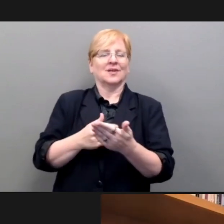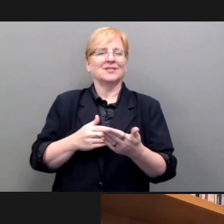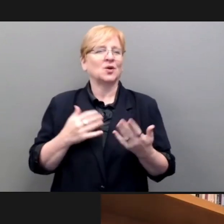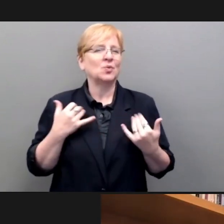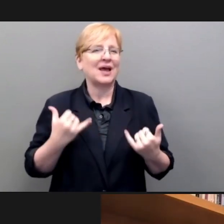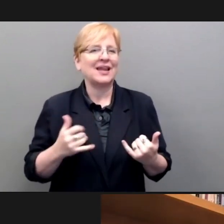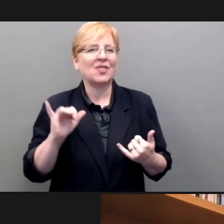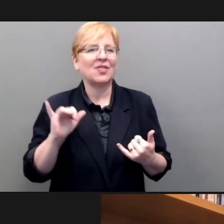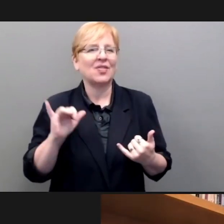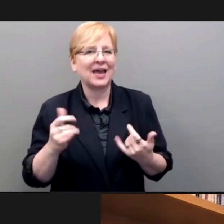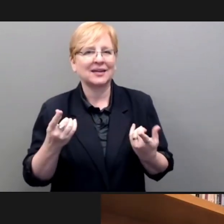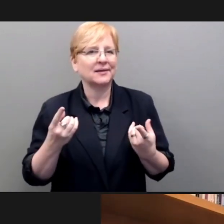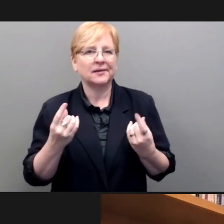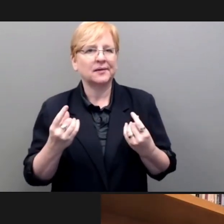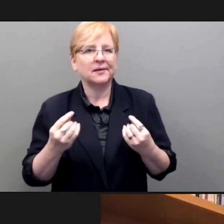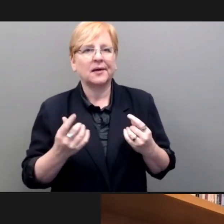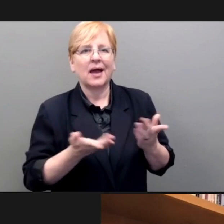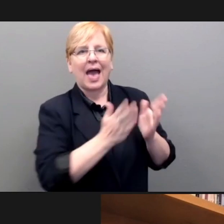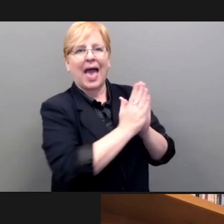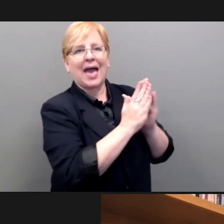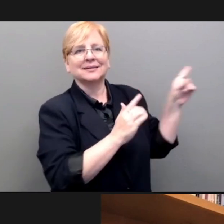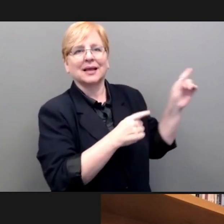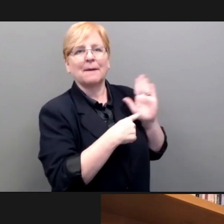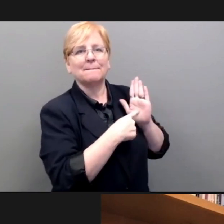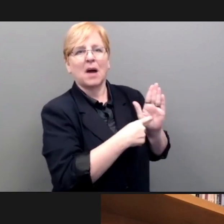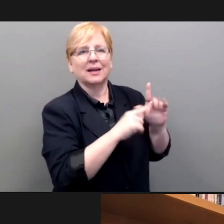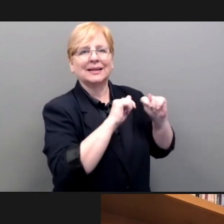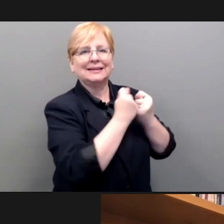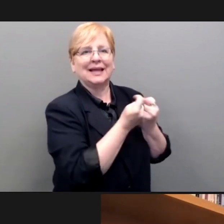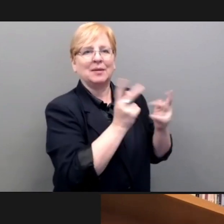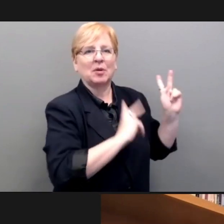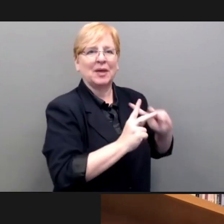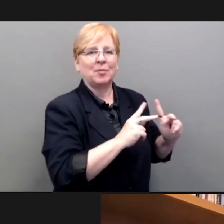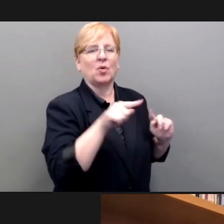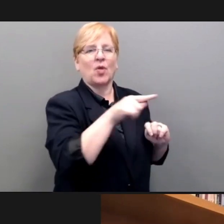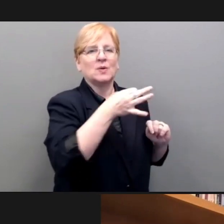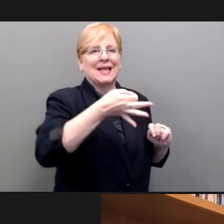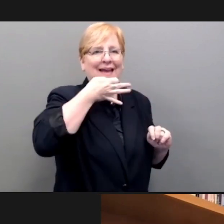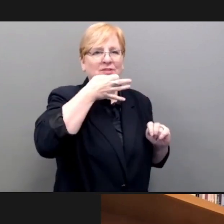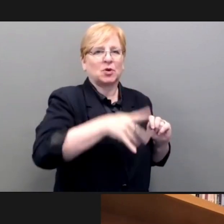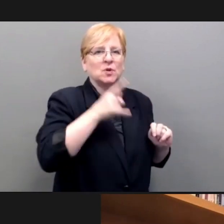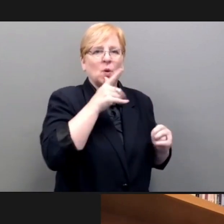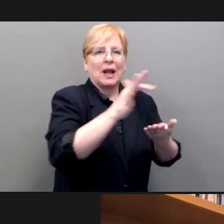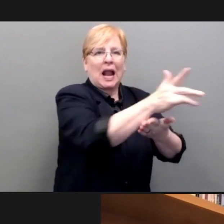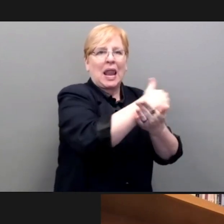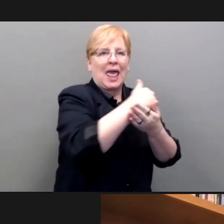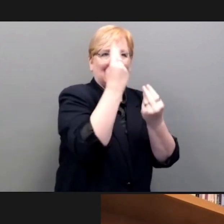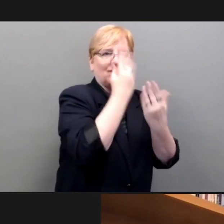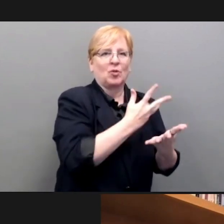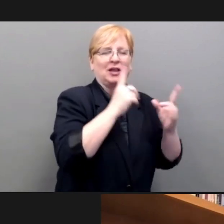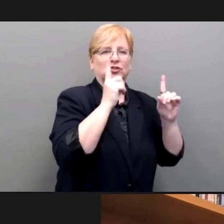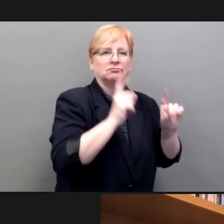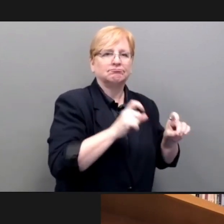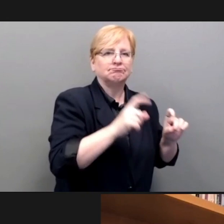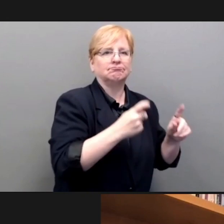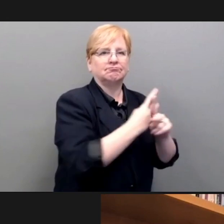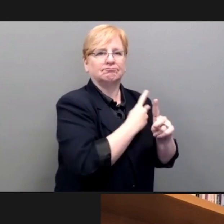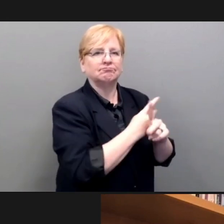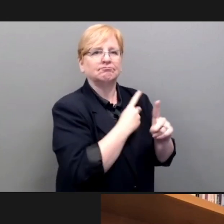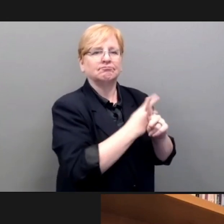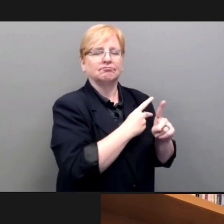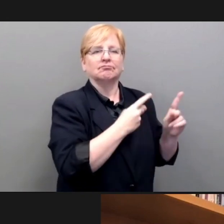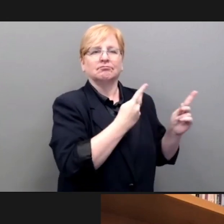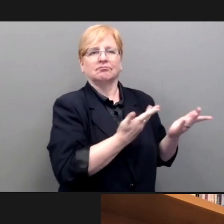other experts. But I don't foresee that we would be a state ever that would ban those aspects. And we would